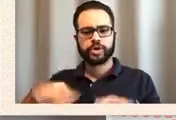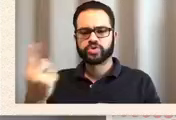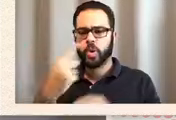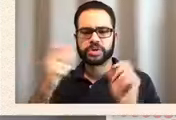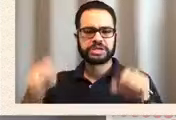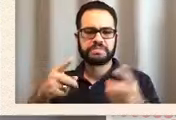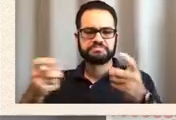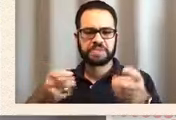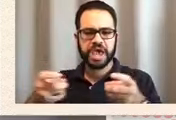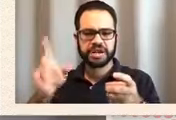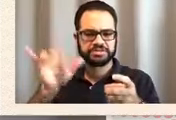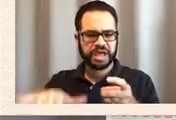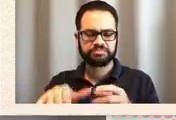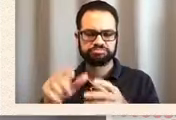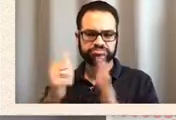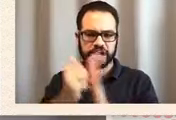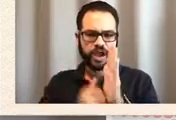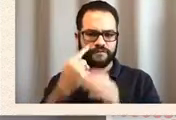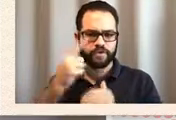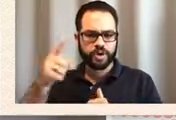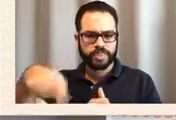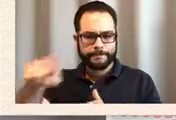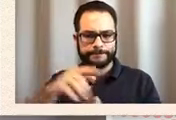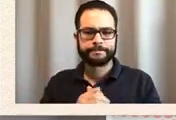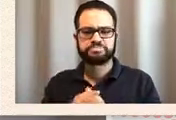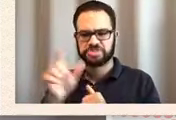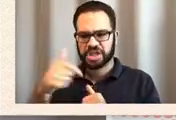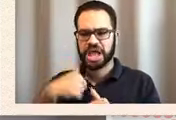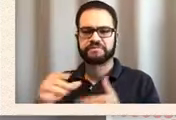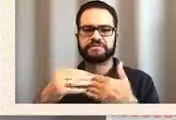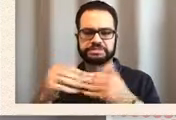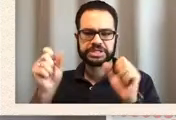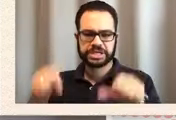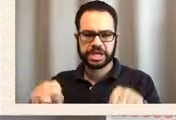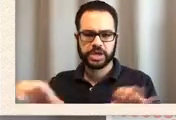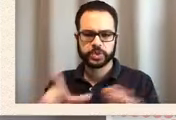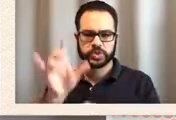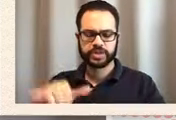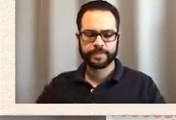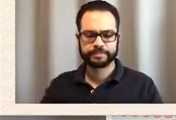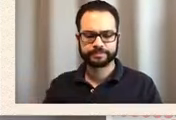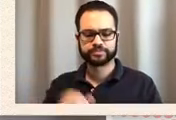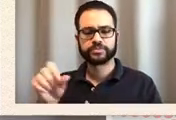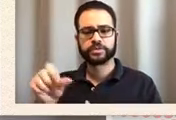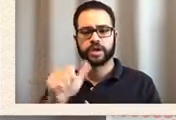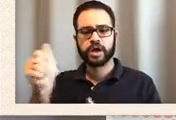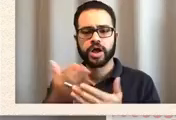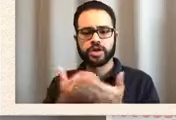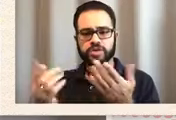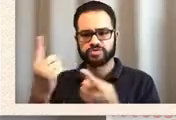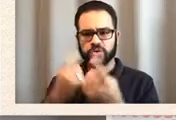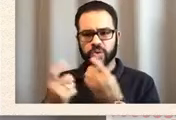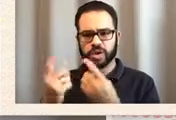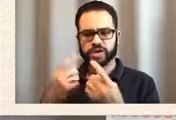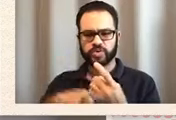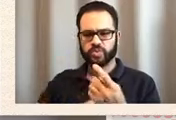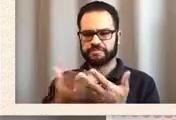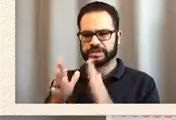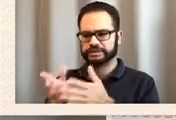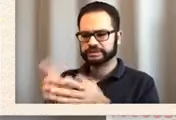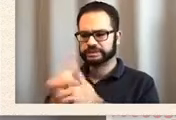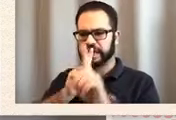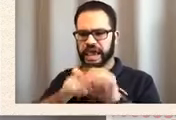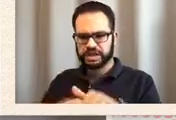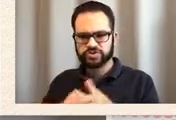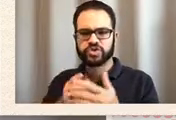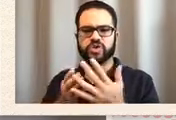so you have that flexibility to do that. Another frequently question, and we kind of answer this during the contributions page, is